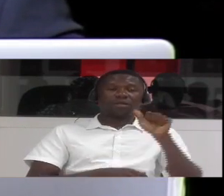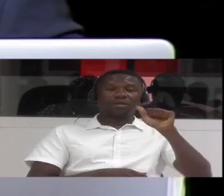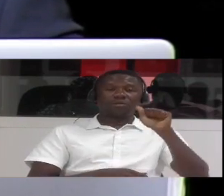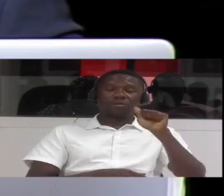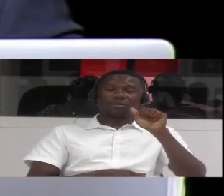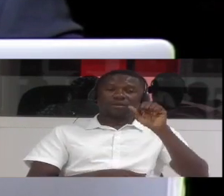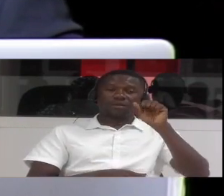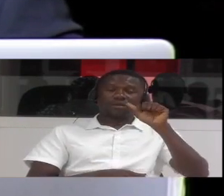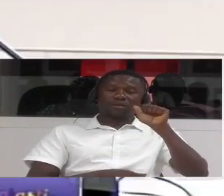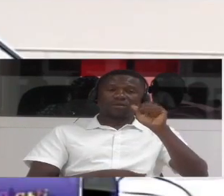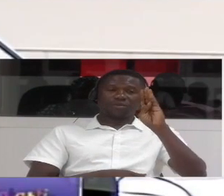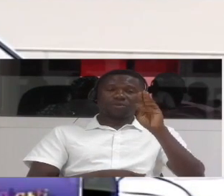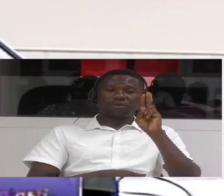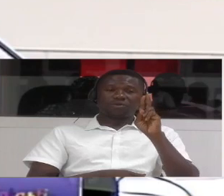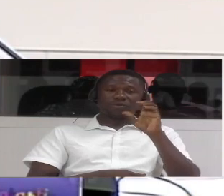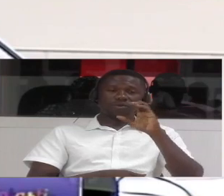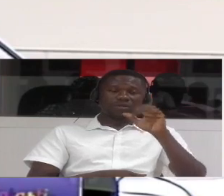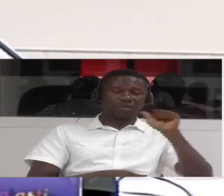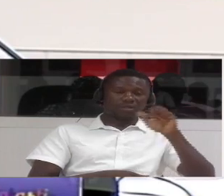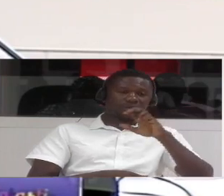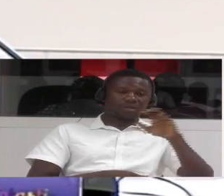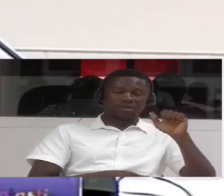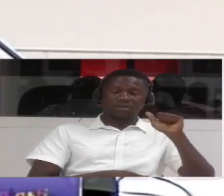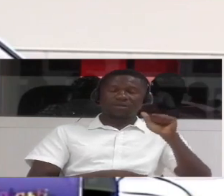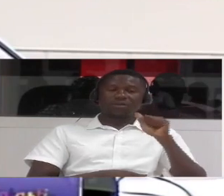And this was